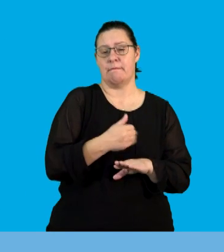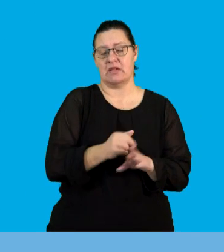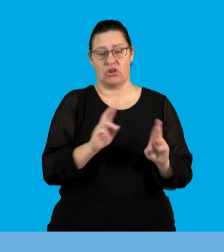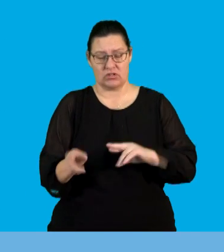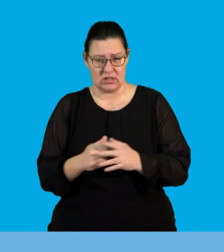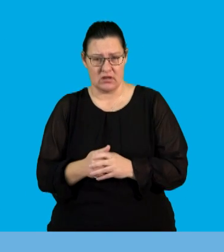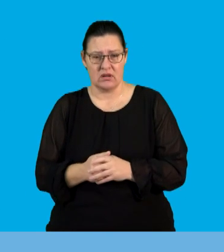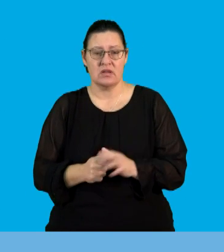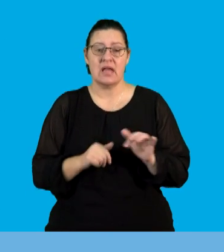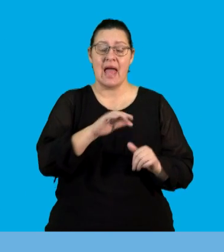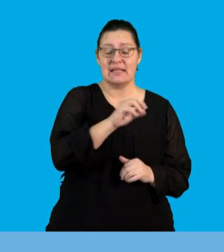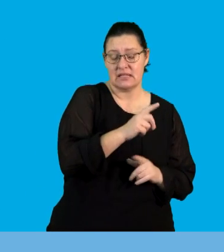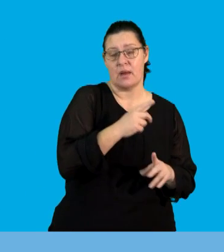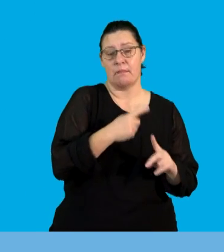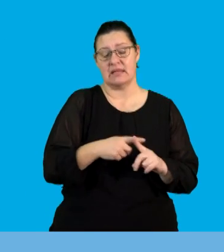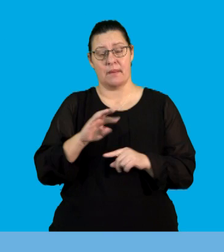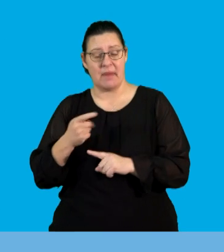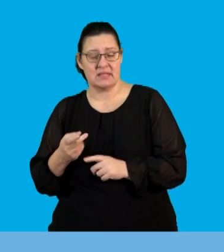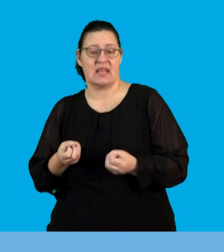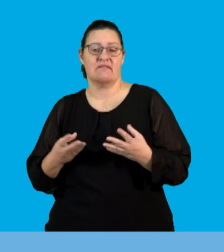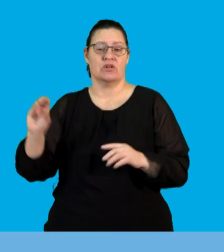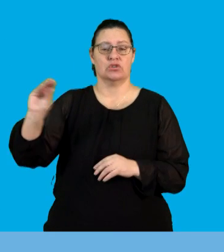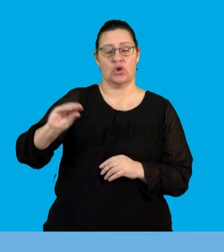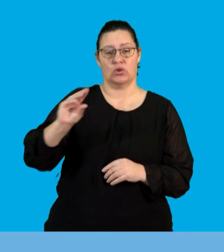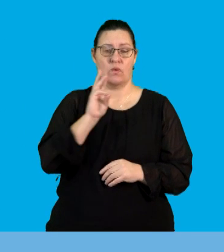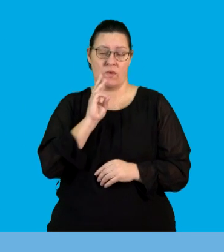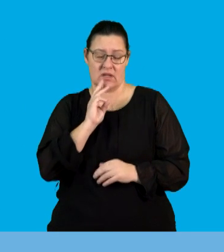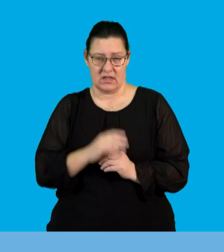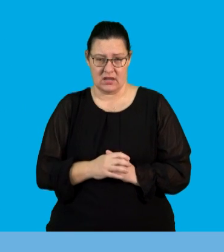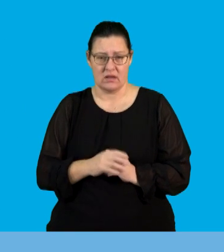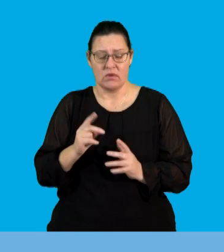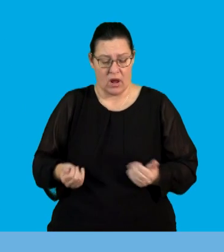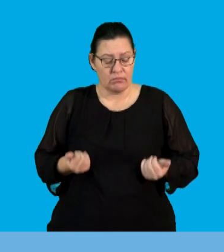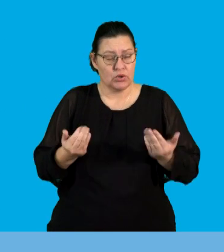reaction. Acid plus base will give us salt and water. Now the